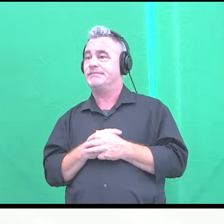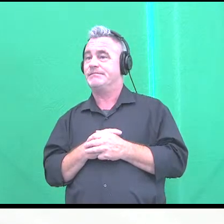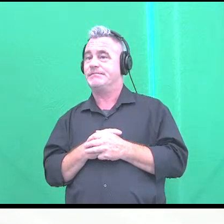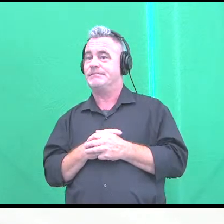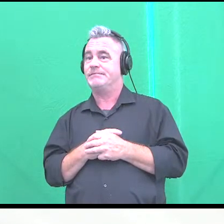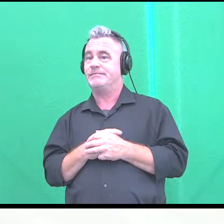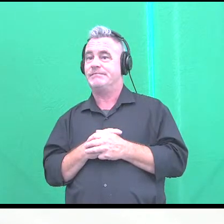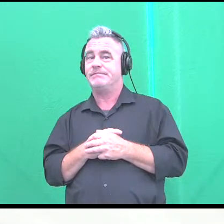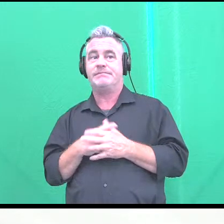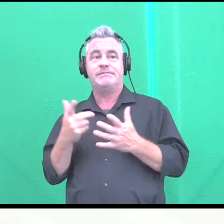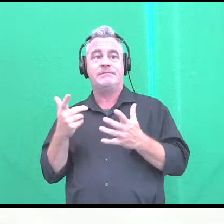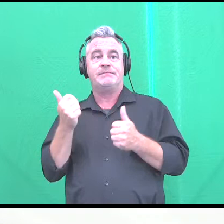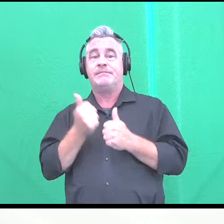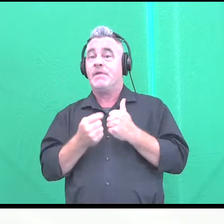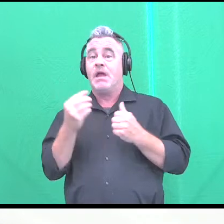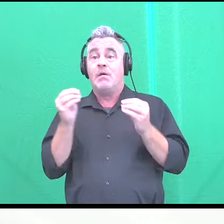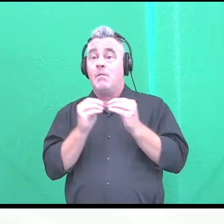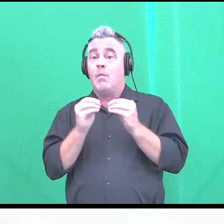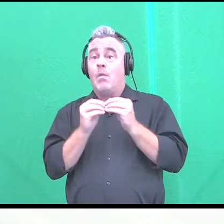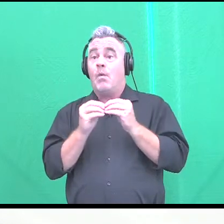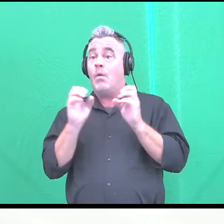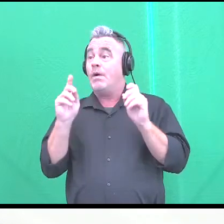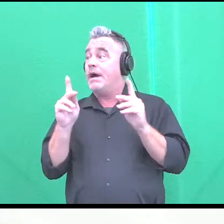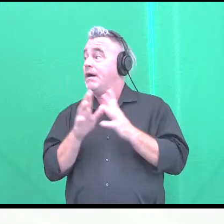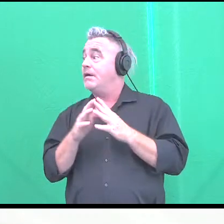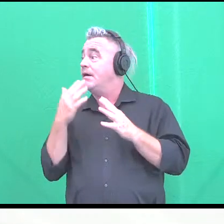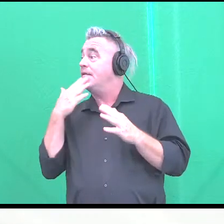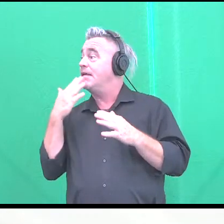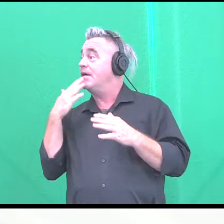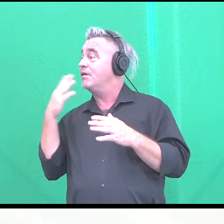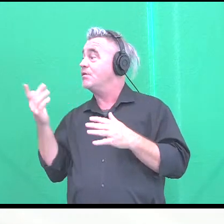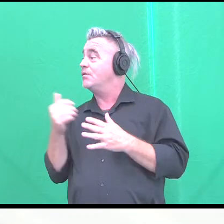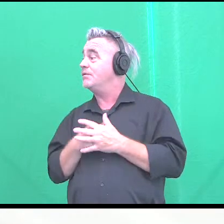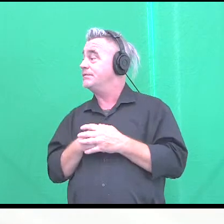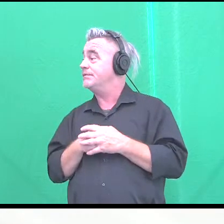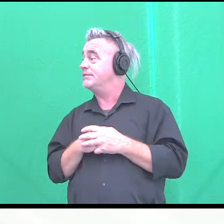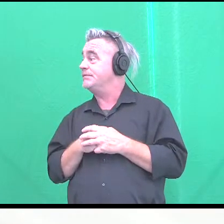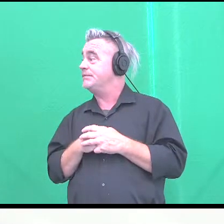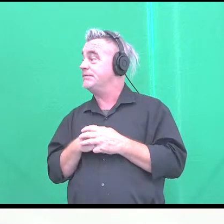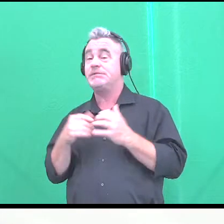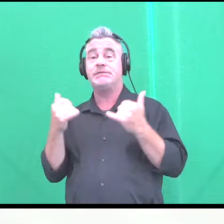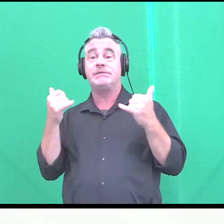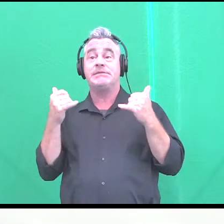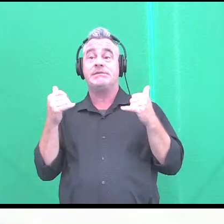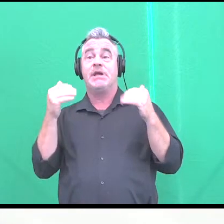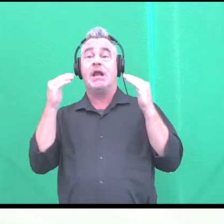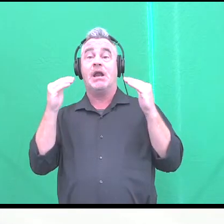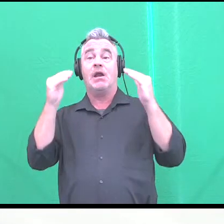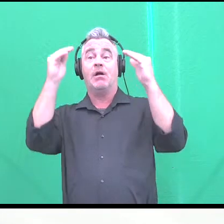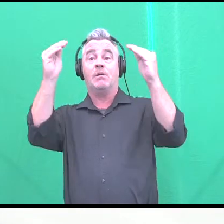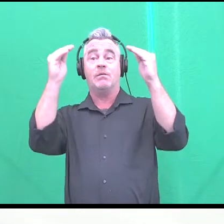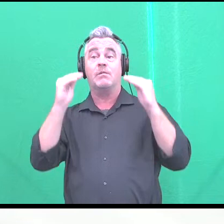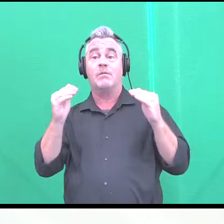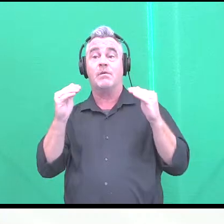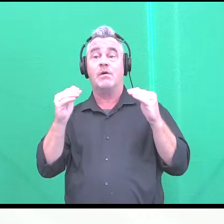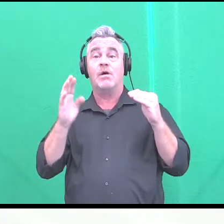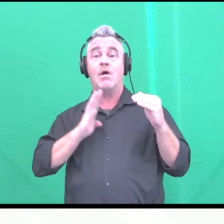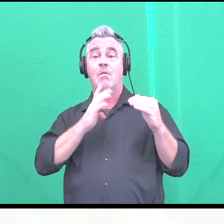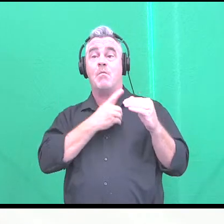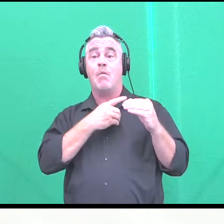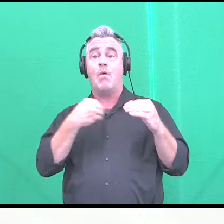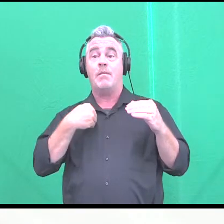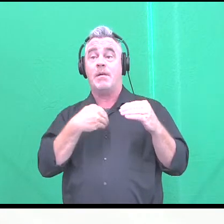Okay, any more cards? Okay, thank you very much. We'll now move on to board member